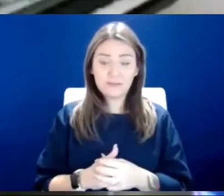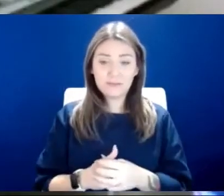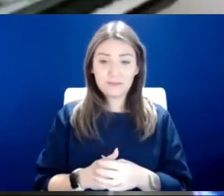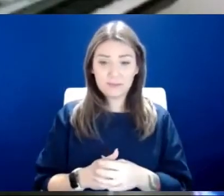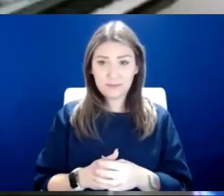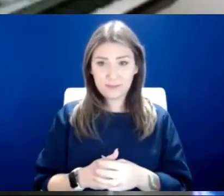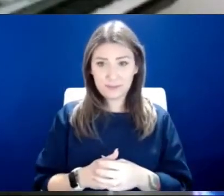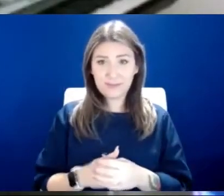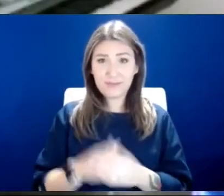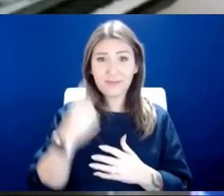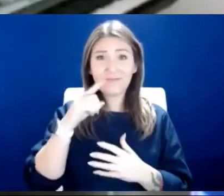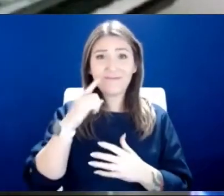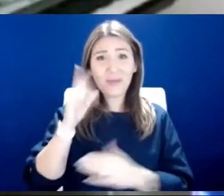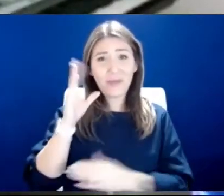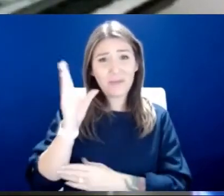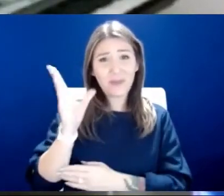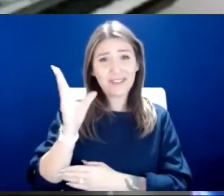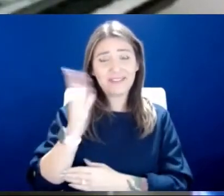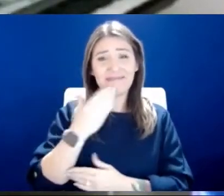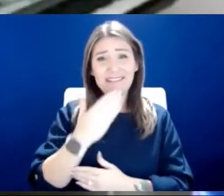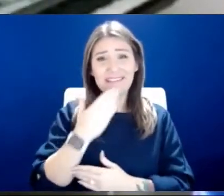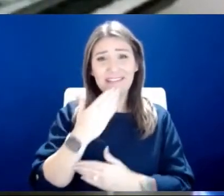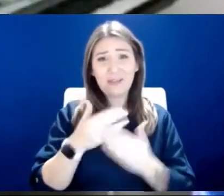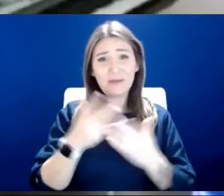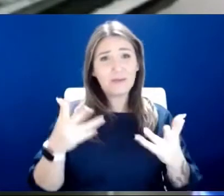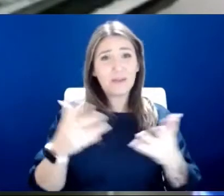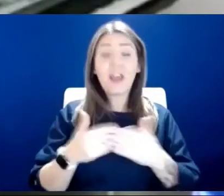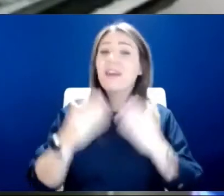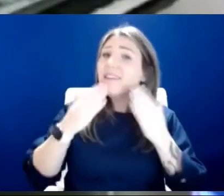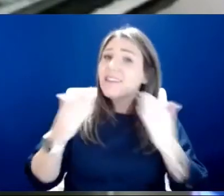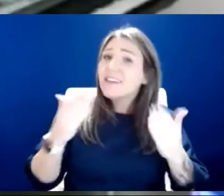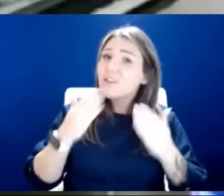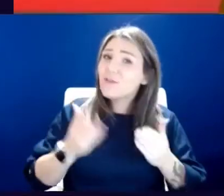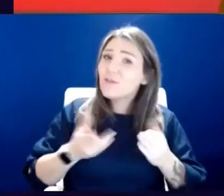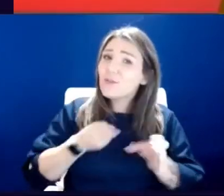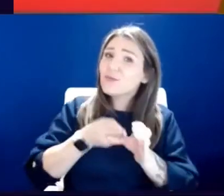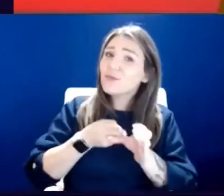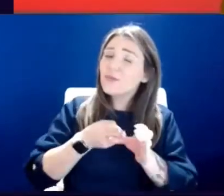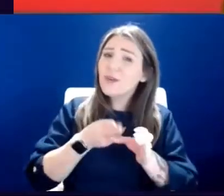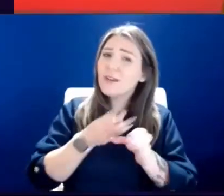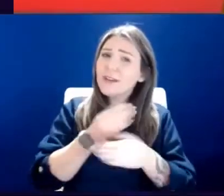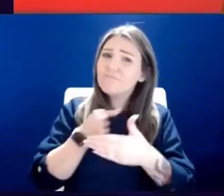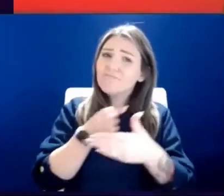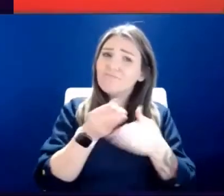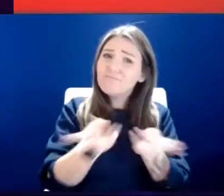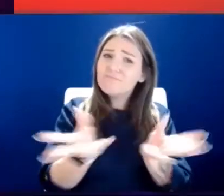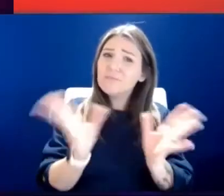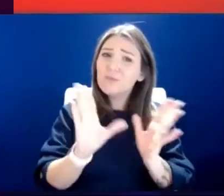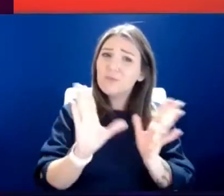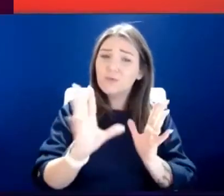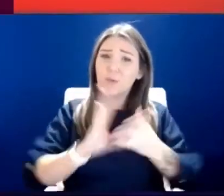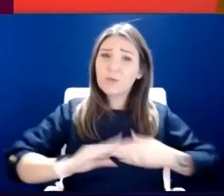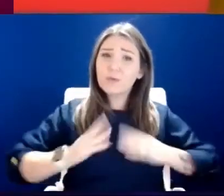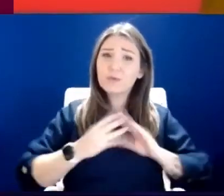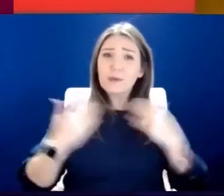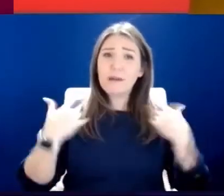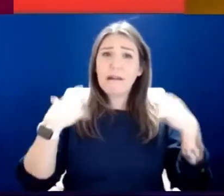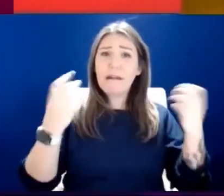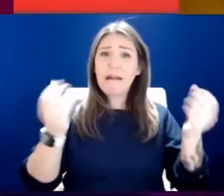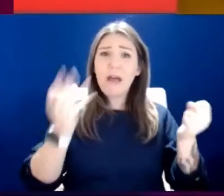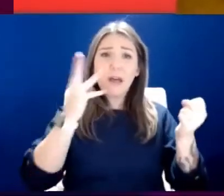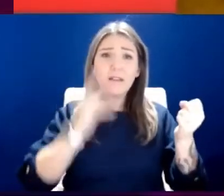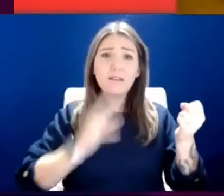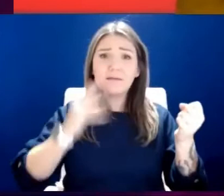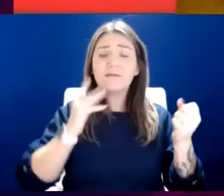for the presentation. Thank you. Thank you for coming on here and sharing your story, your health journey, talking to us about your